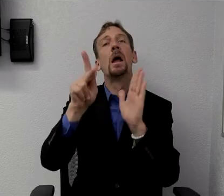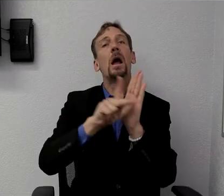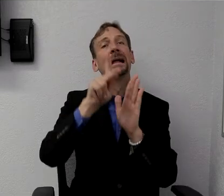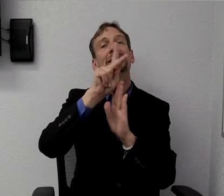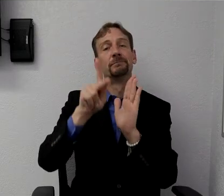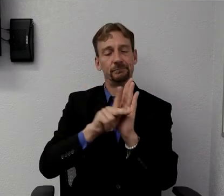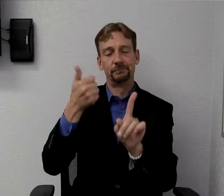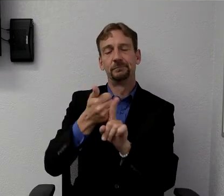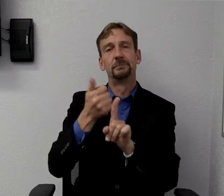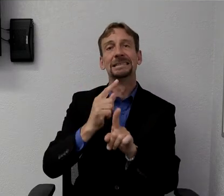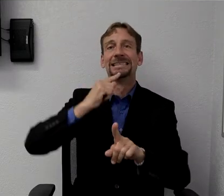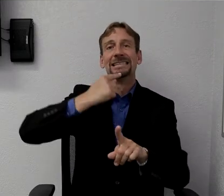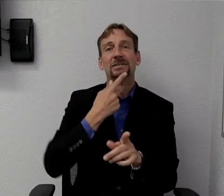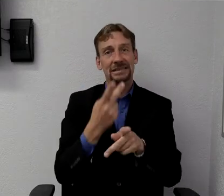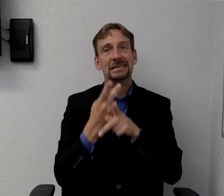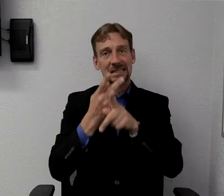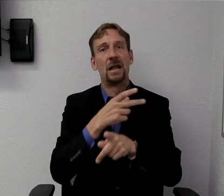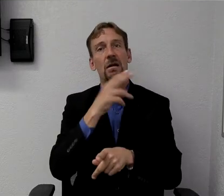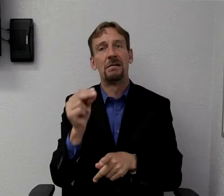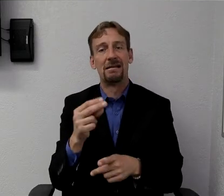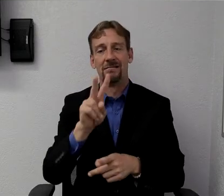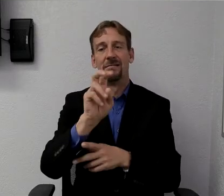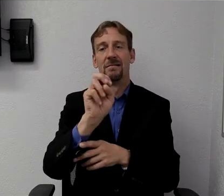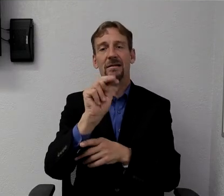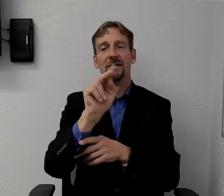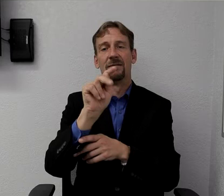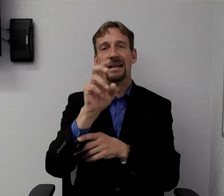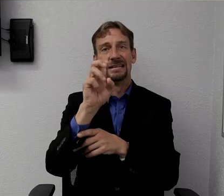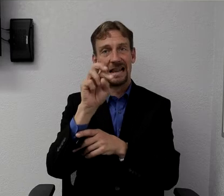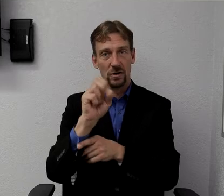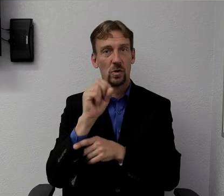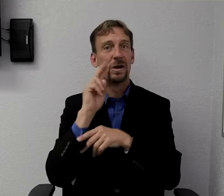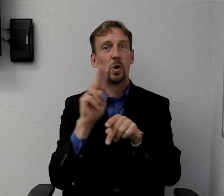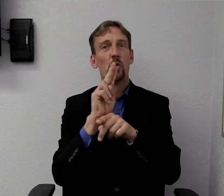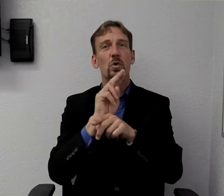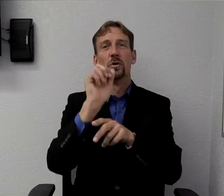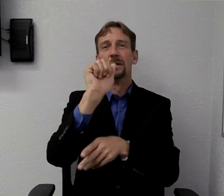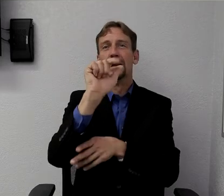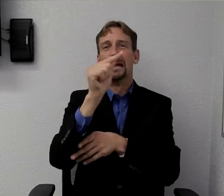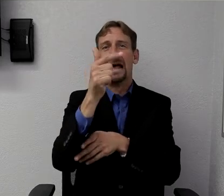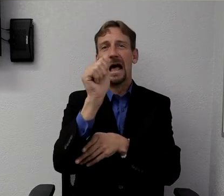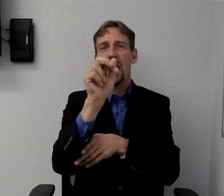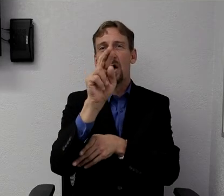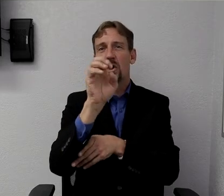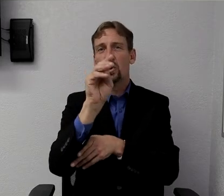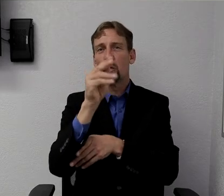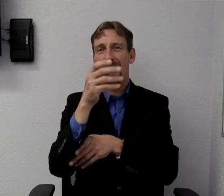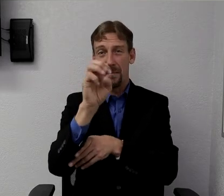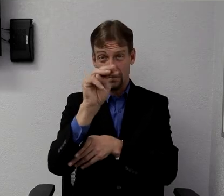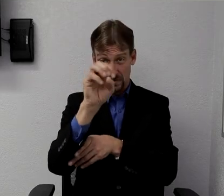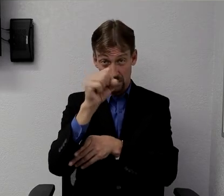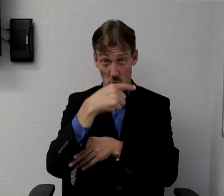ventilator use allocation algorithms. And we are currently working on one right now. I personally